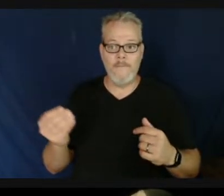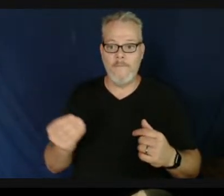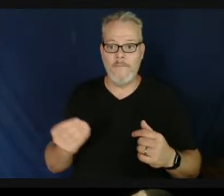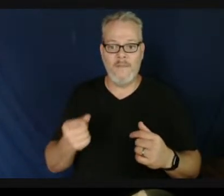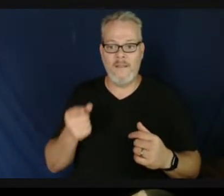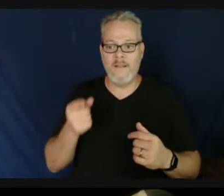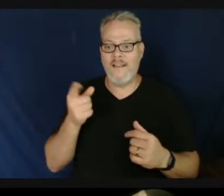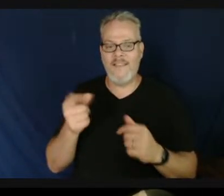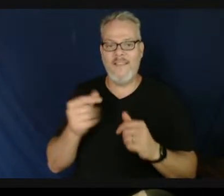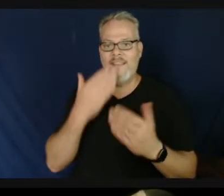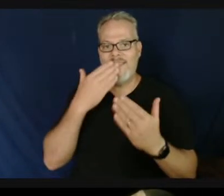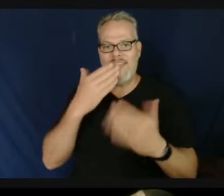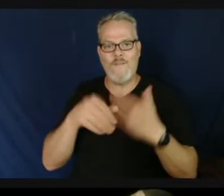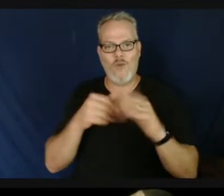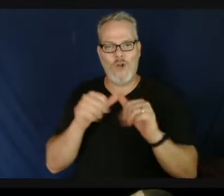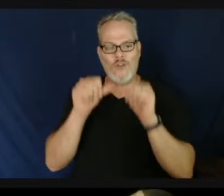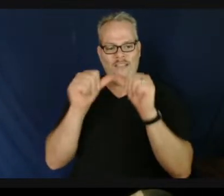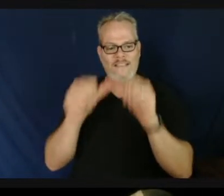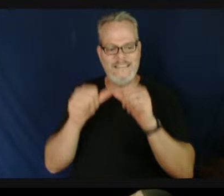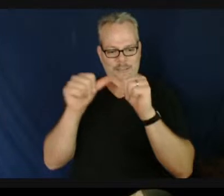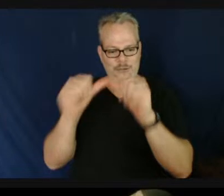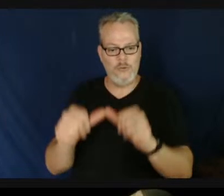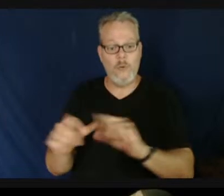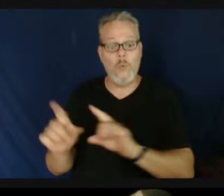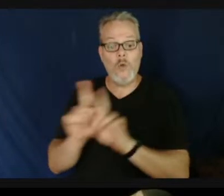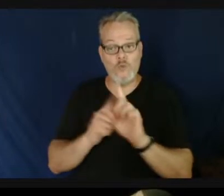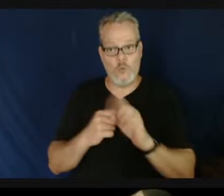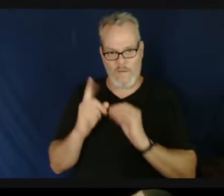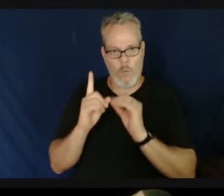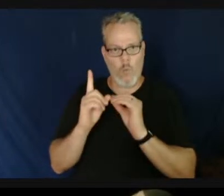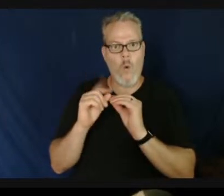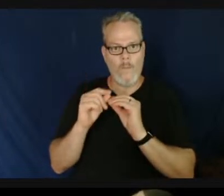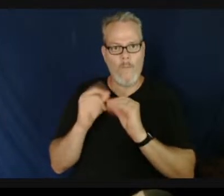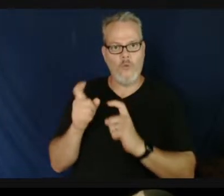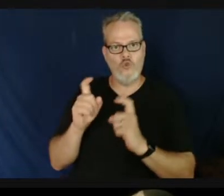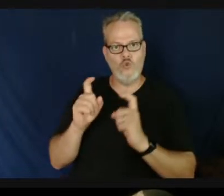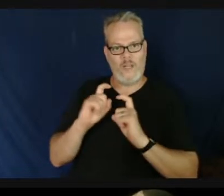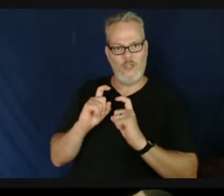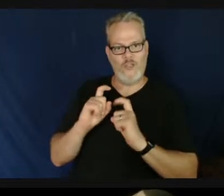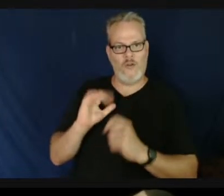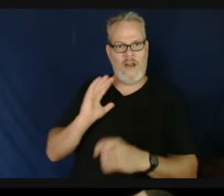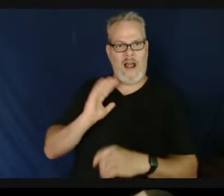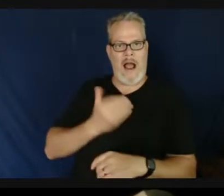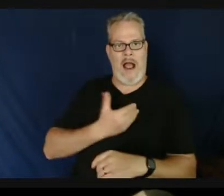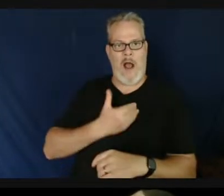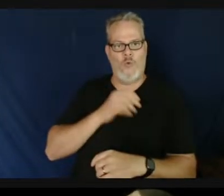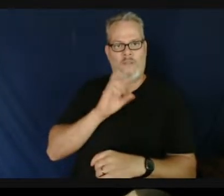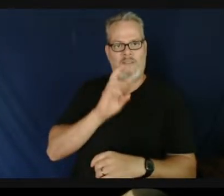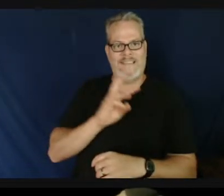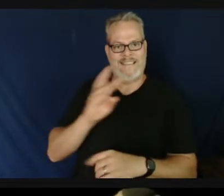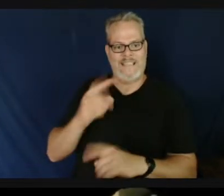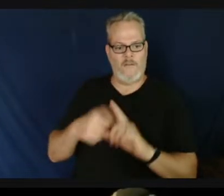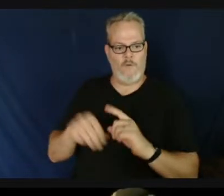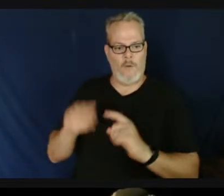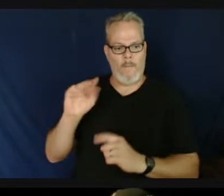continue operations. Yeah, we do have one more donation that came in on our site from Mark Hardman